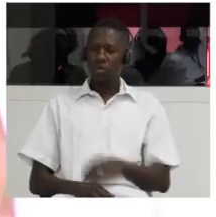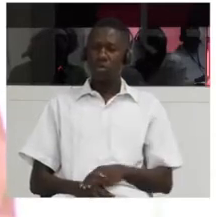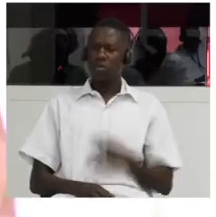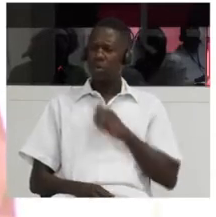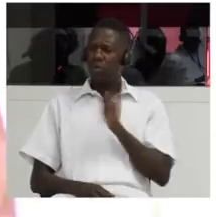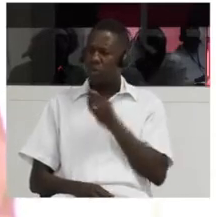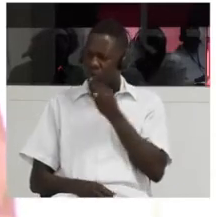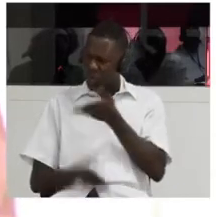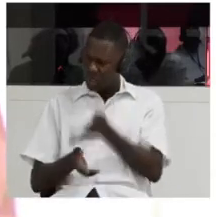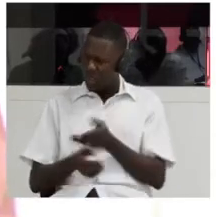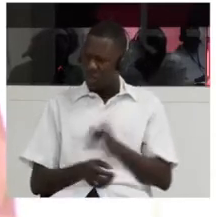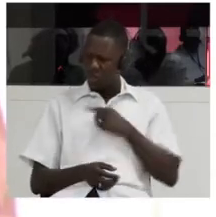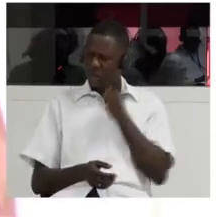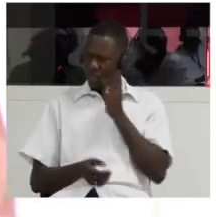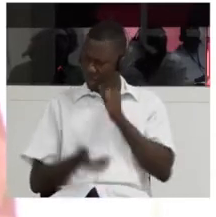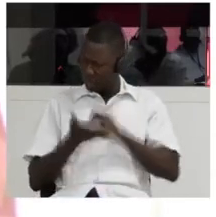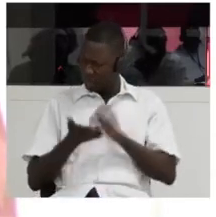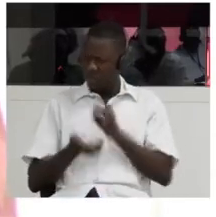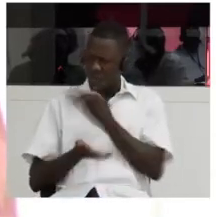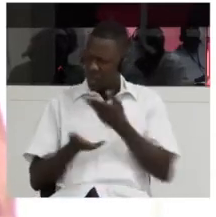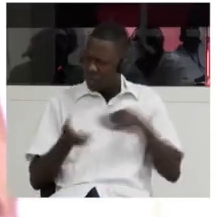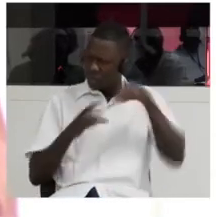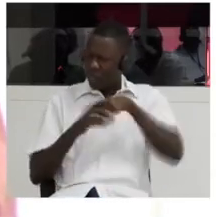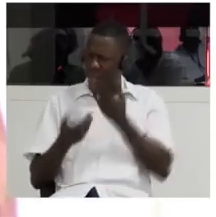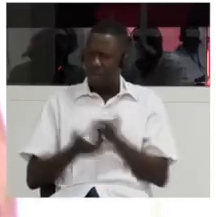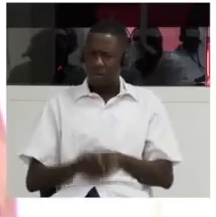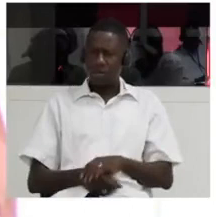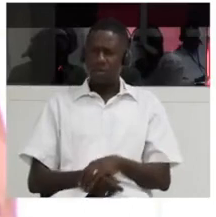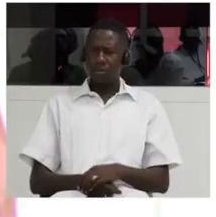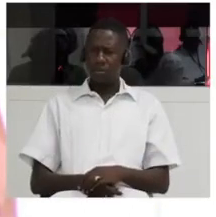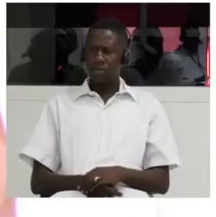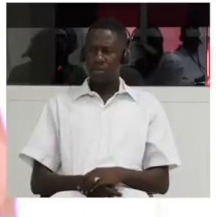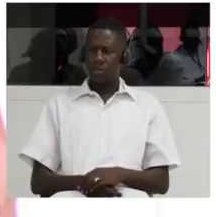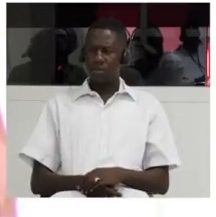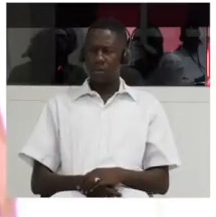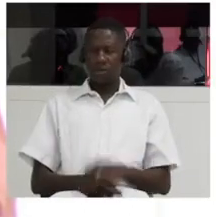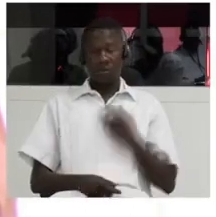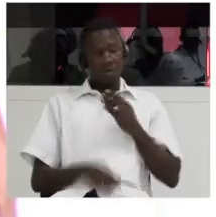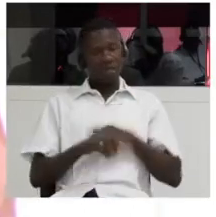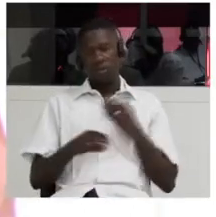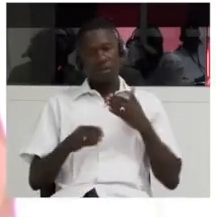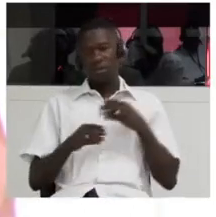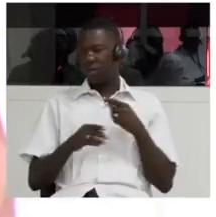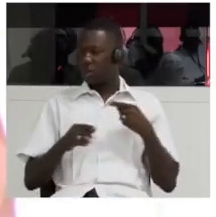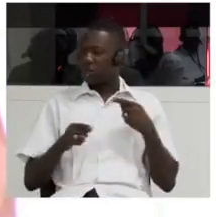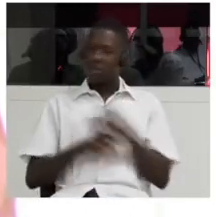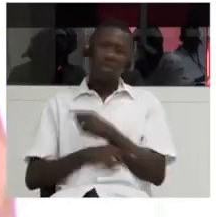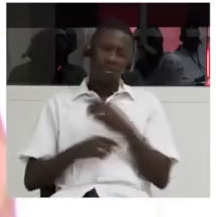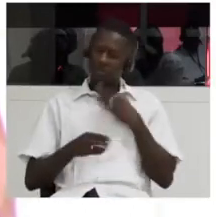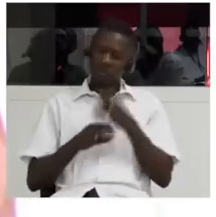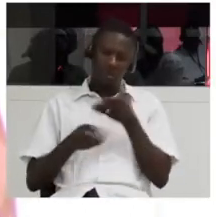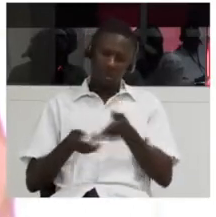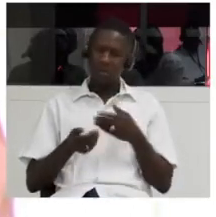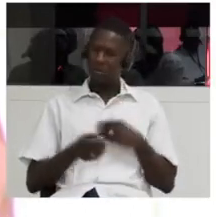operations. But it was like, it was late for me. It was an unfortunate situation anyway. So